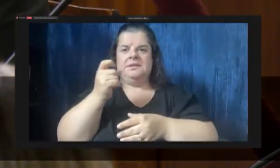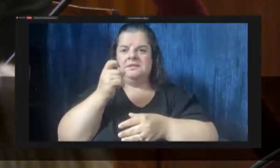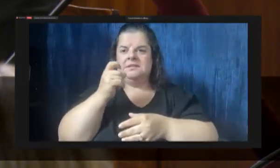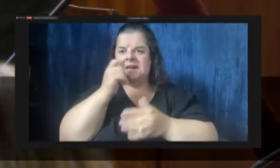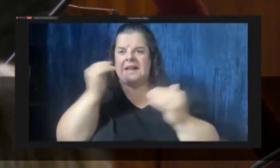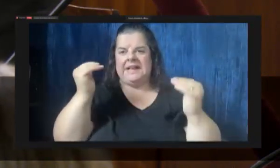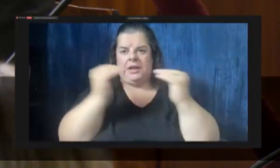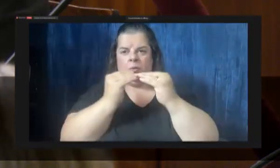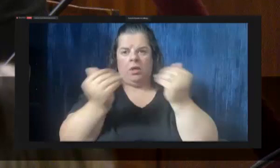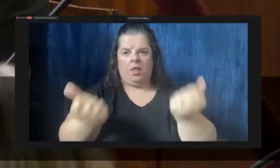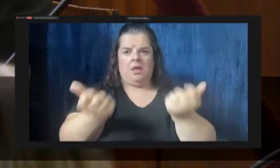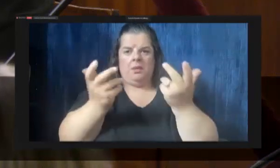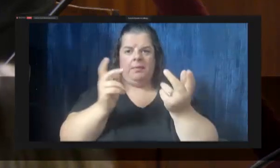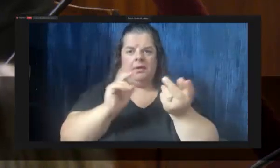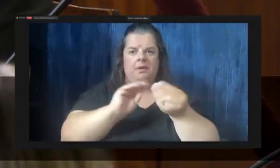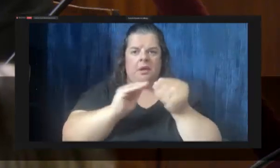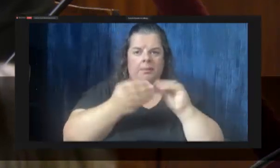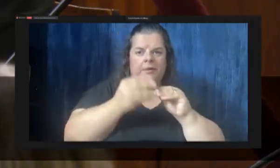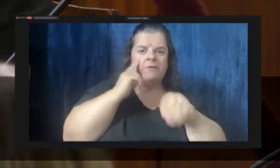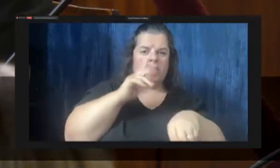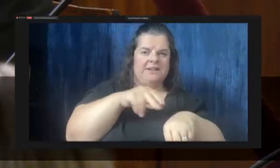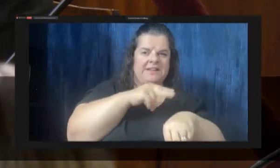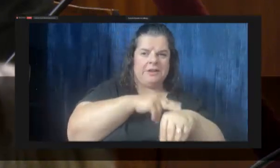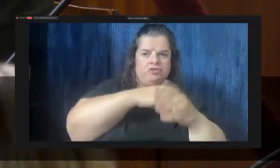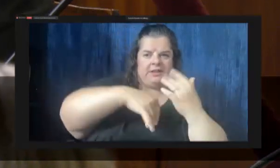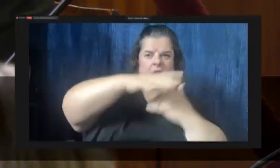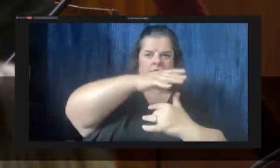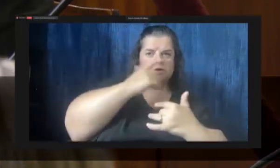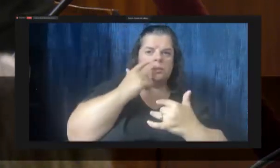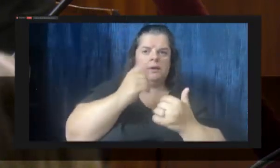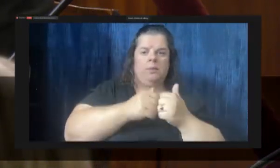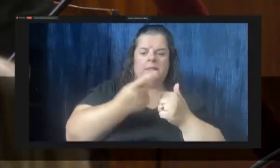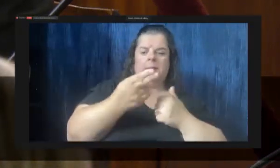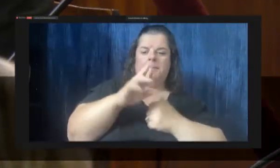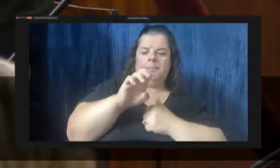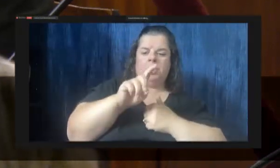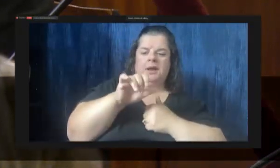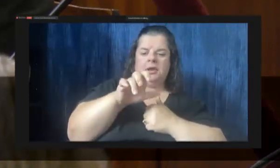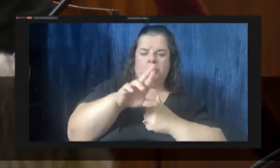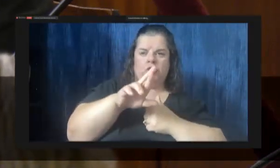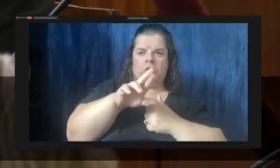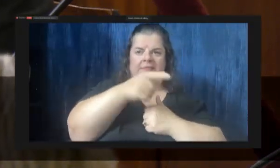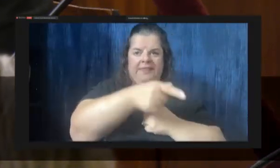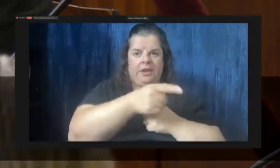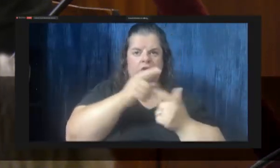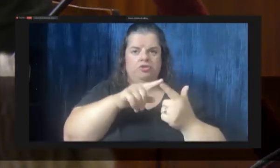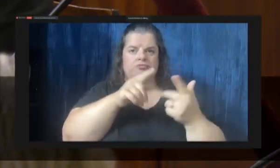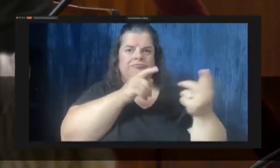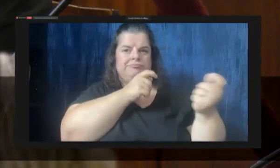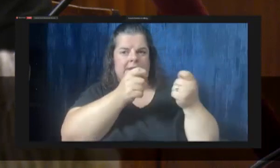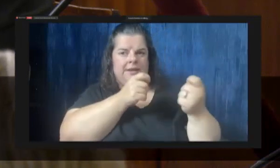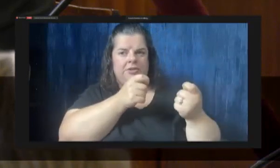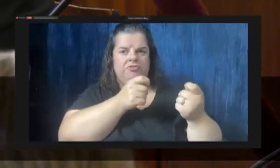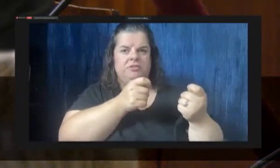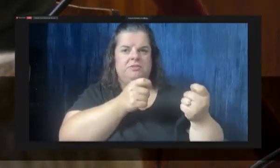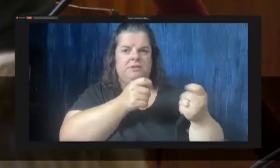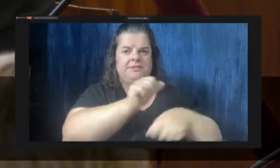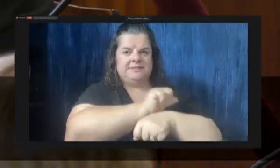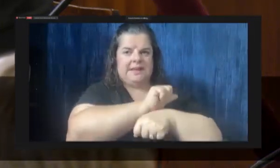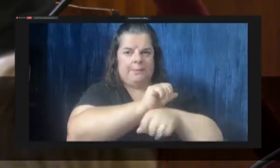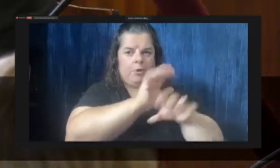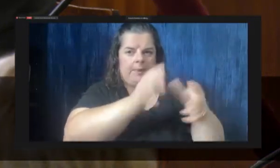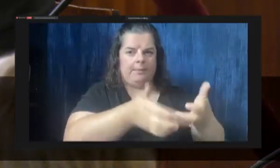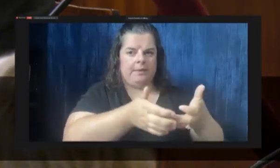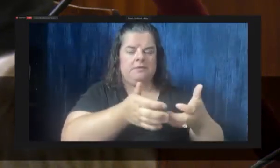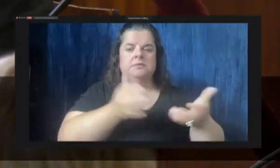between what would be a natural ecosystem where predators existed to maintain a stable population versus a